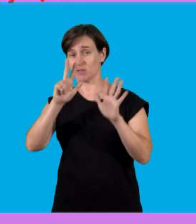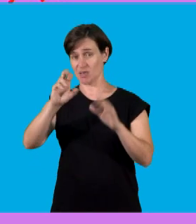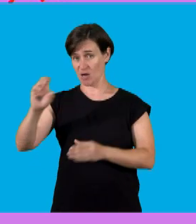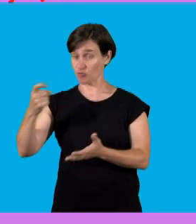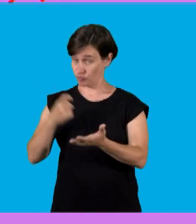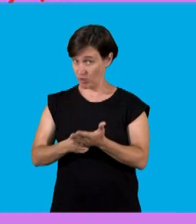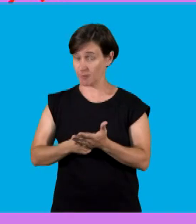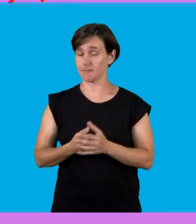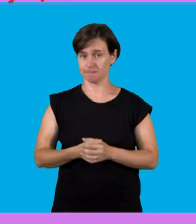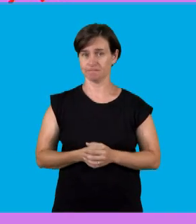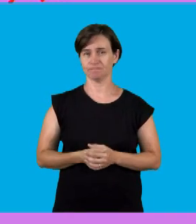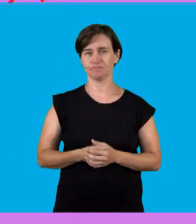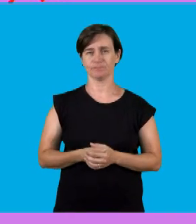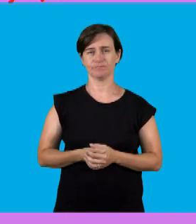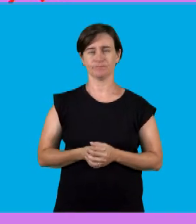550,800 Rand, right?